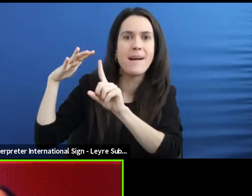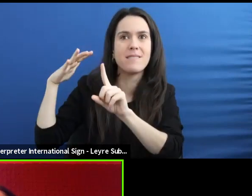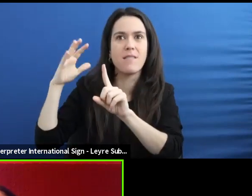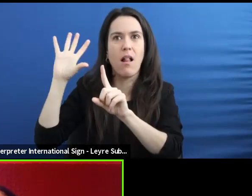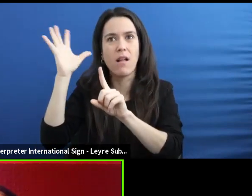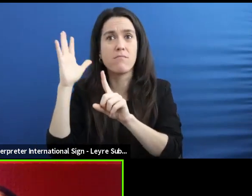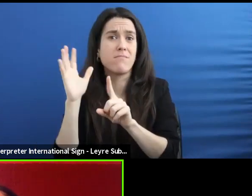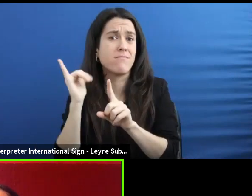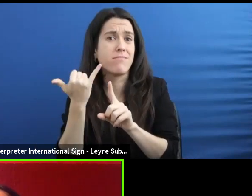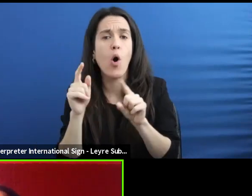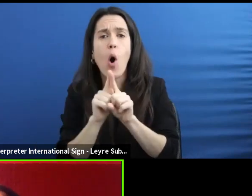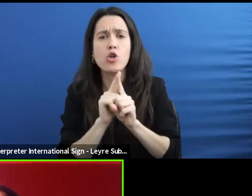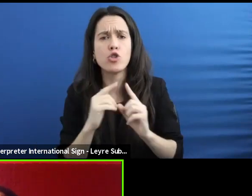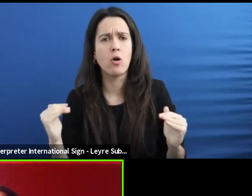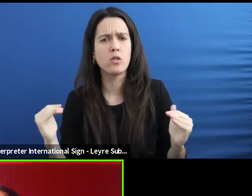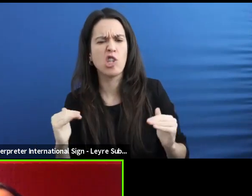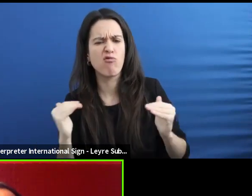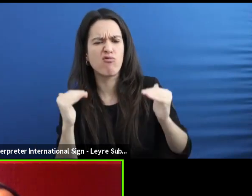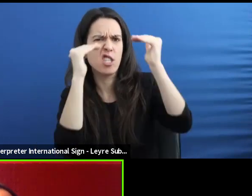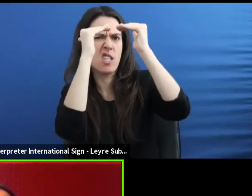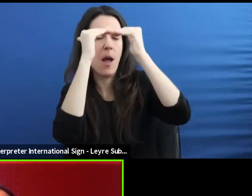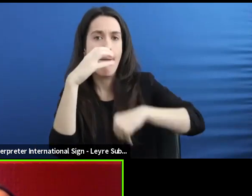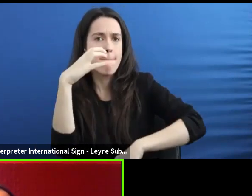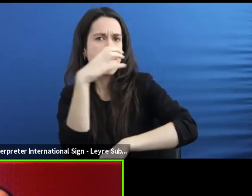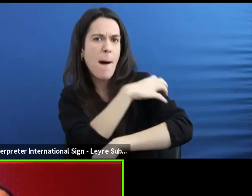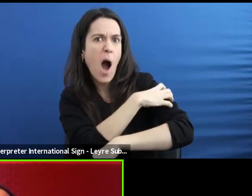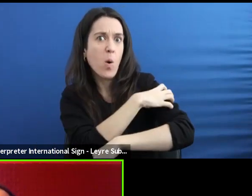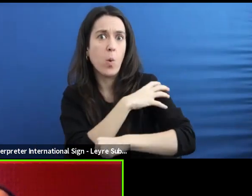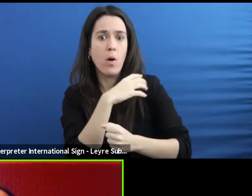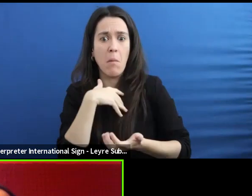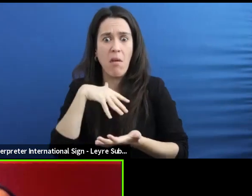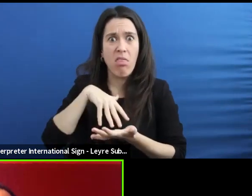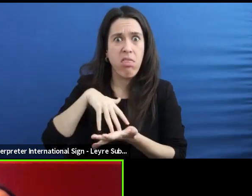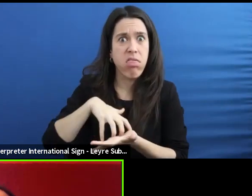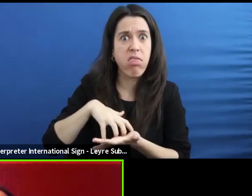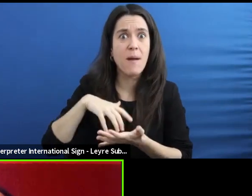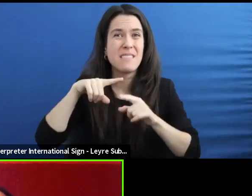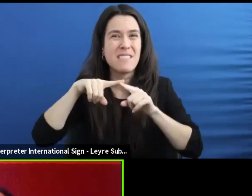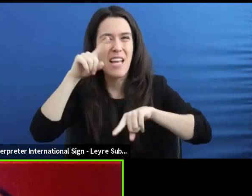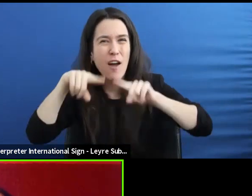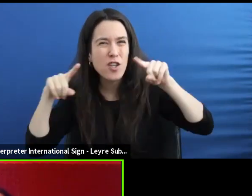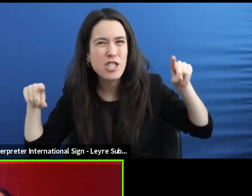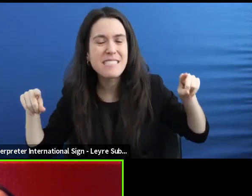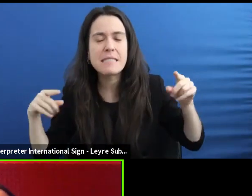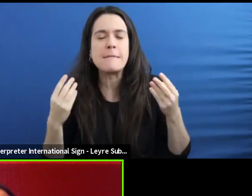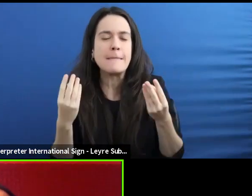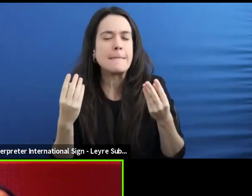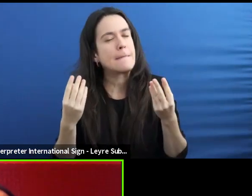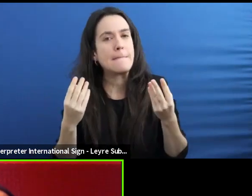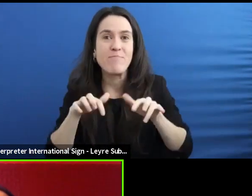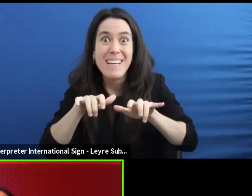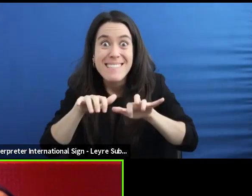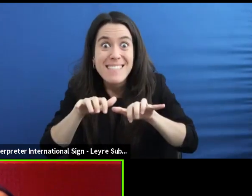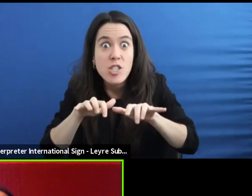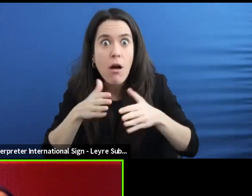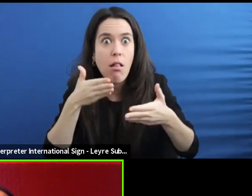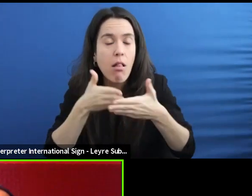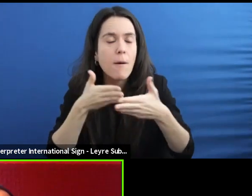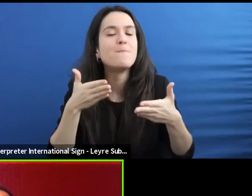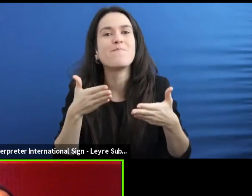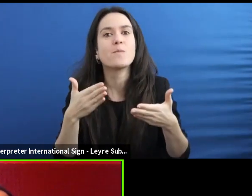hierarchies, it's power, it's me too, it's diversity, the digital issues. And